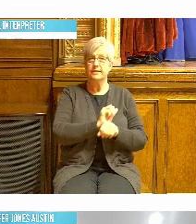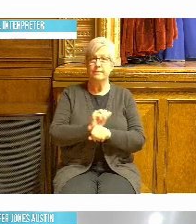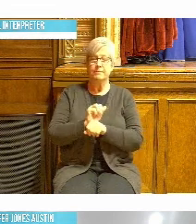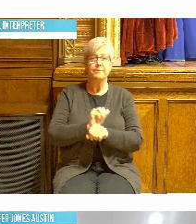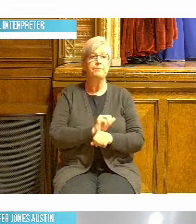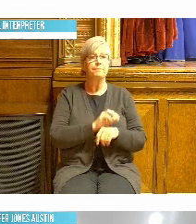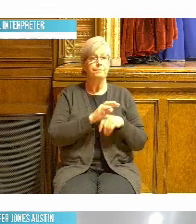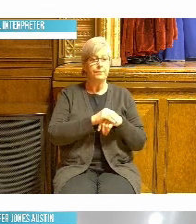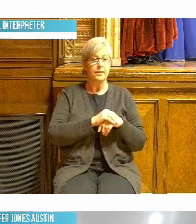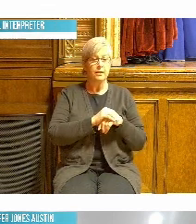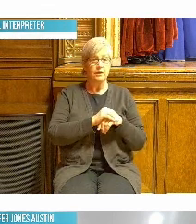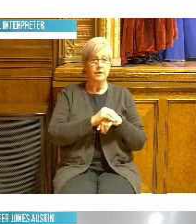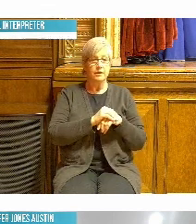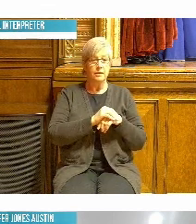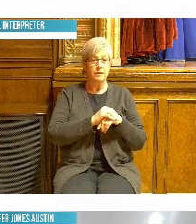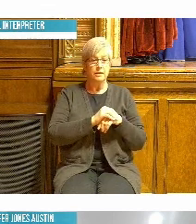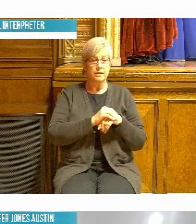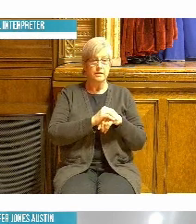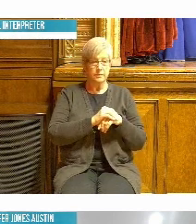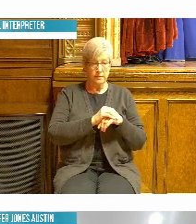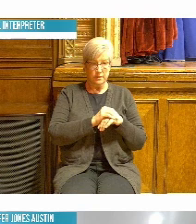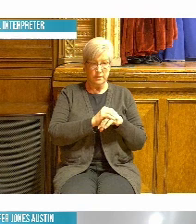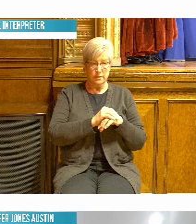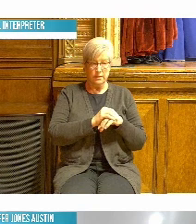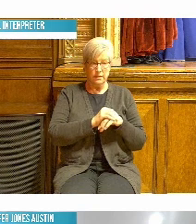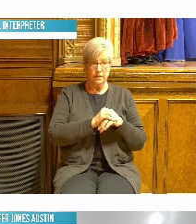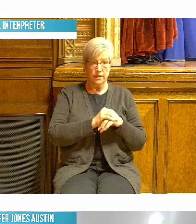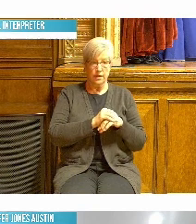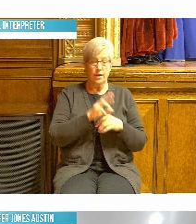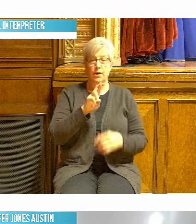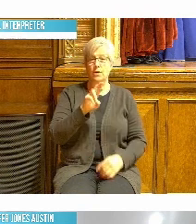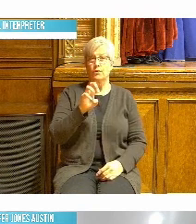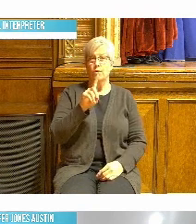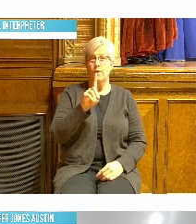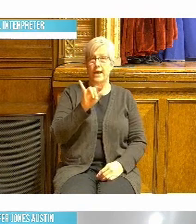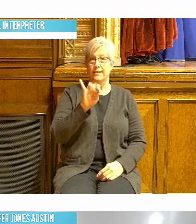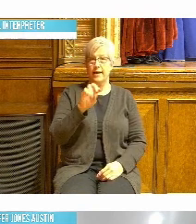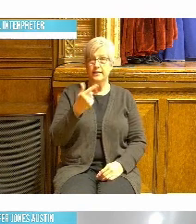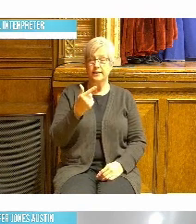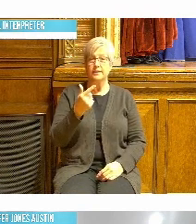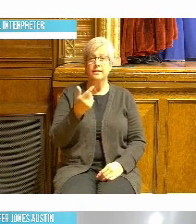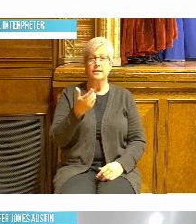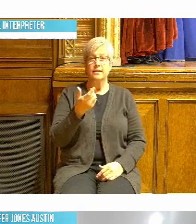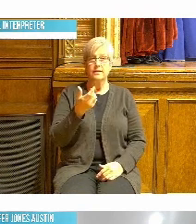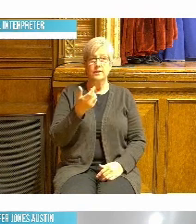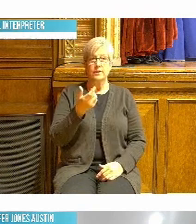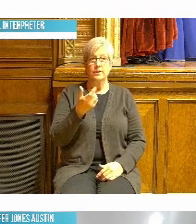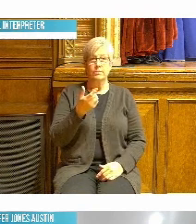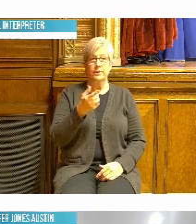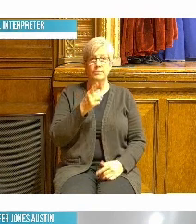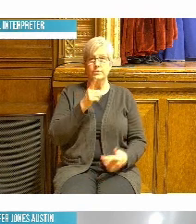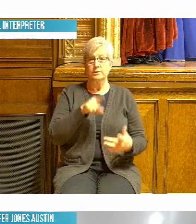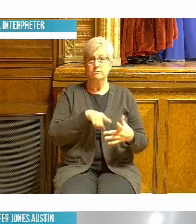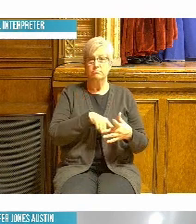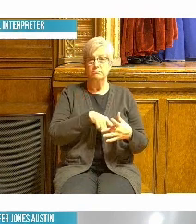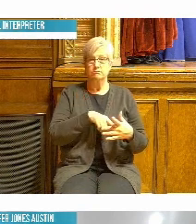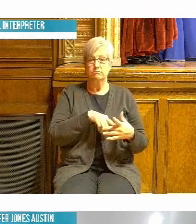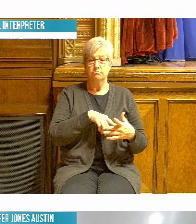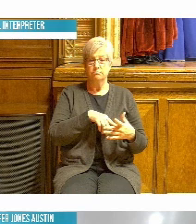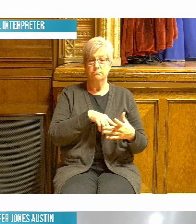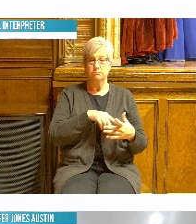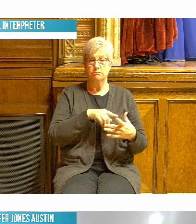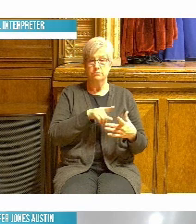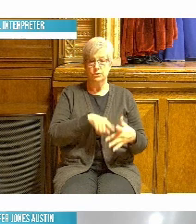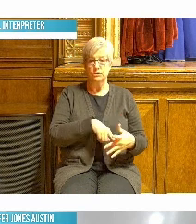institution. Redlining, which was ushered in